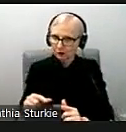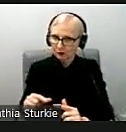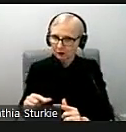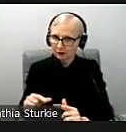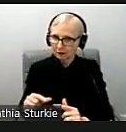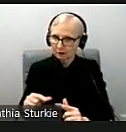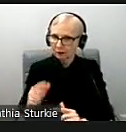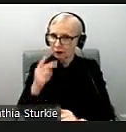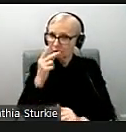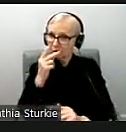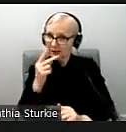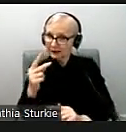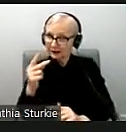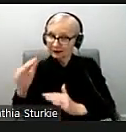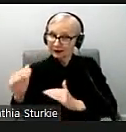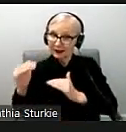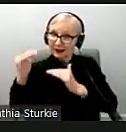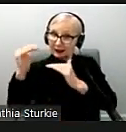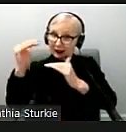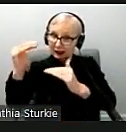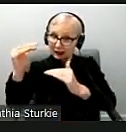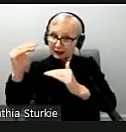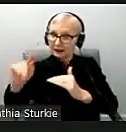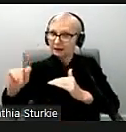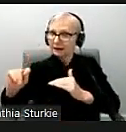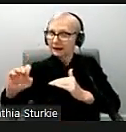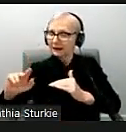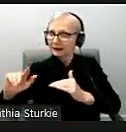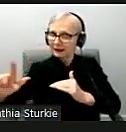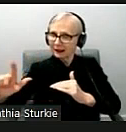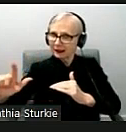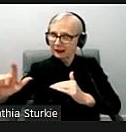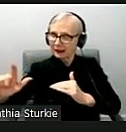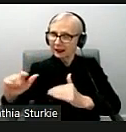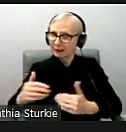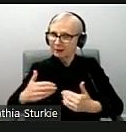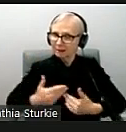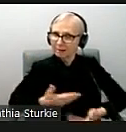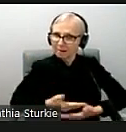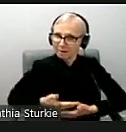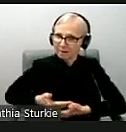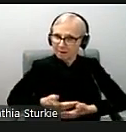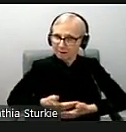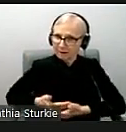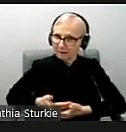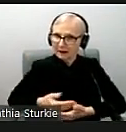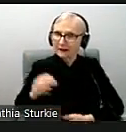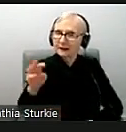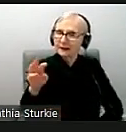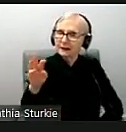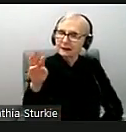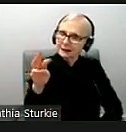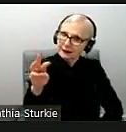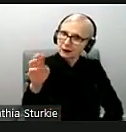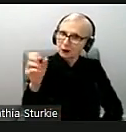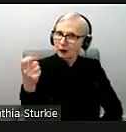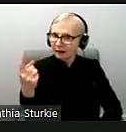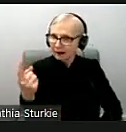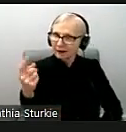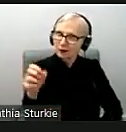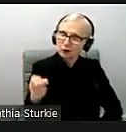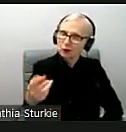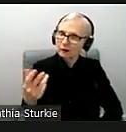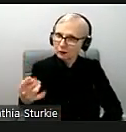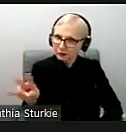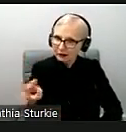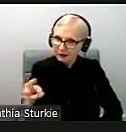group. You can see that the adults are shown in the teal color, and then our pediatric age groups broken into 6 to 11, 12 to 17, and 0 to 5 are shown